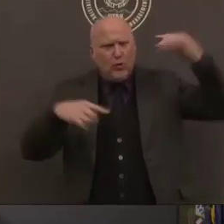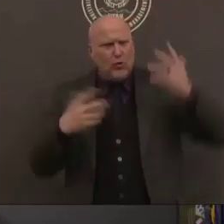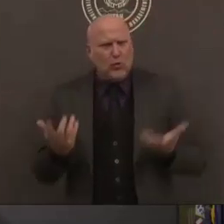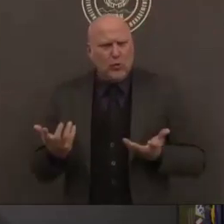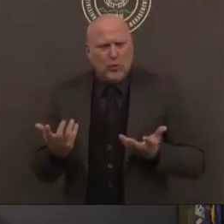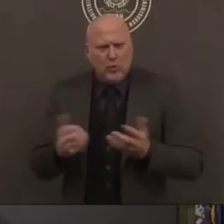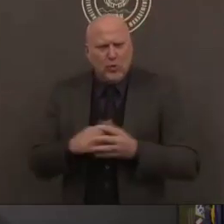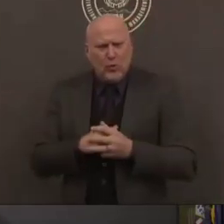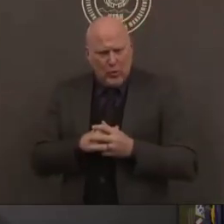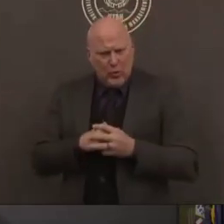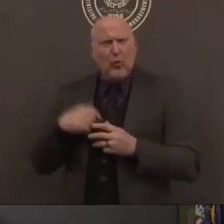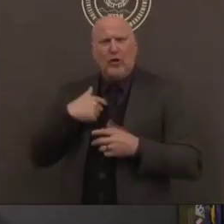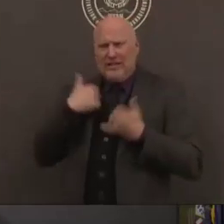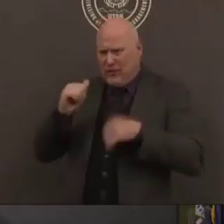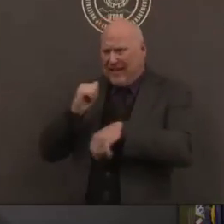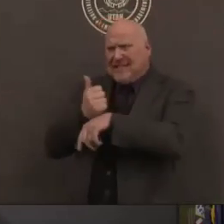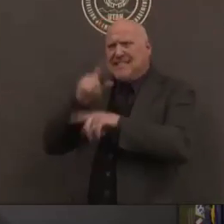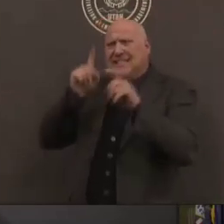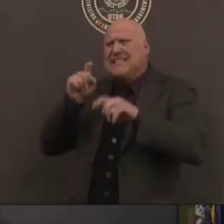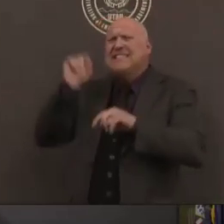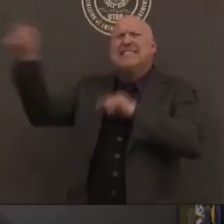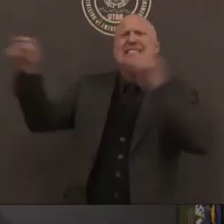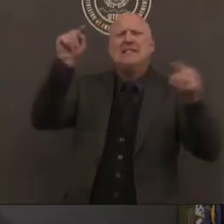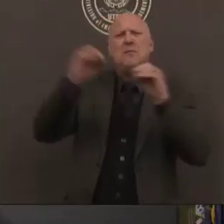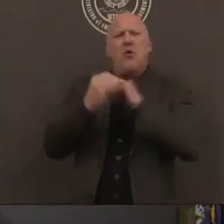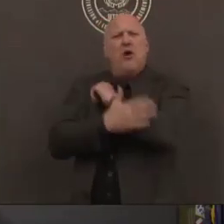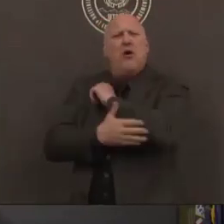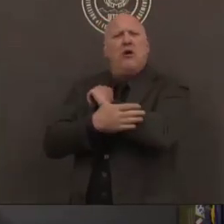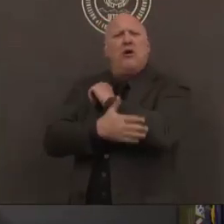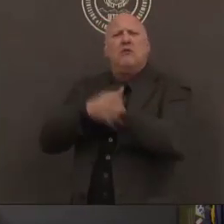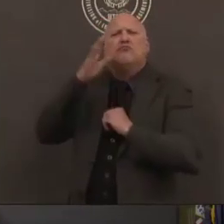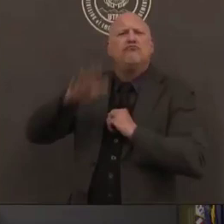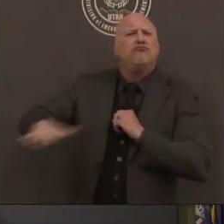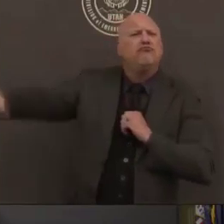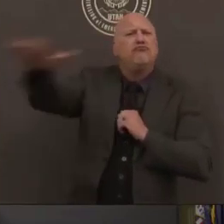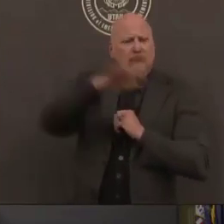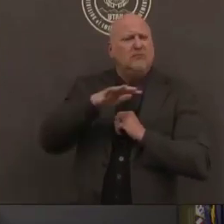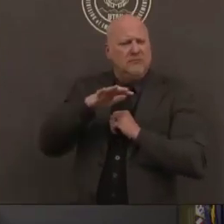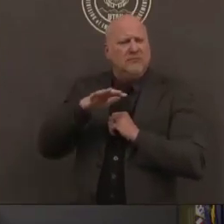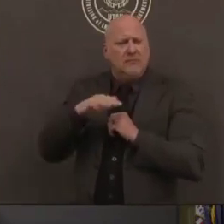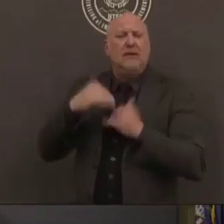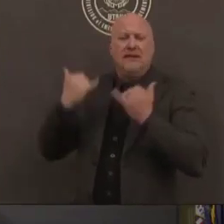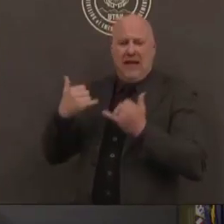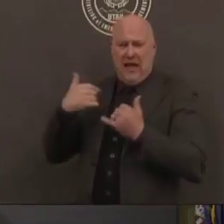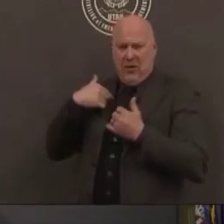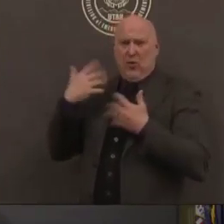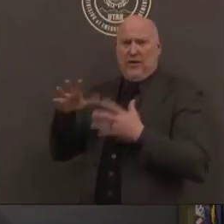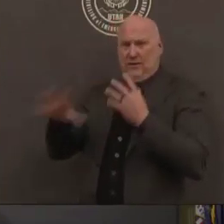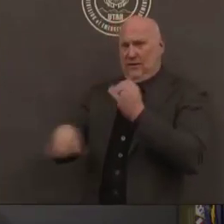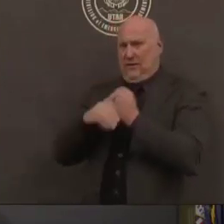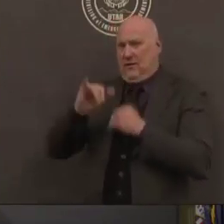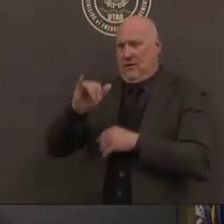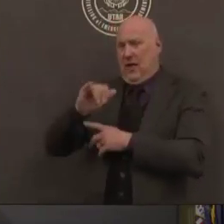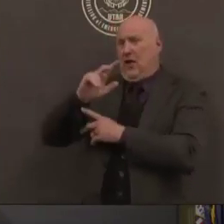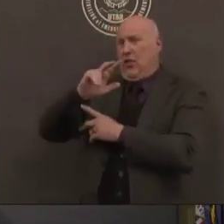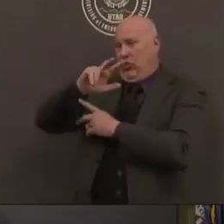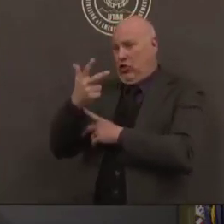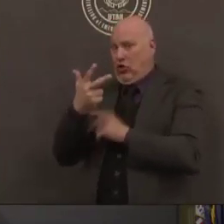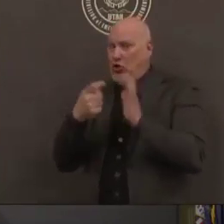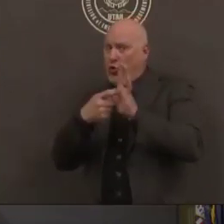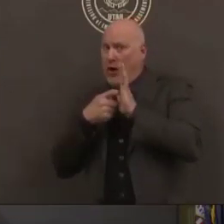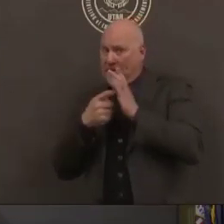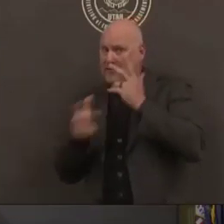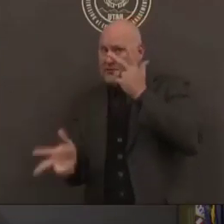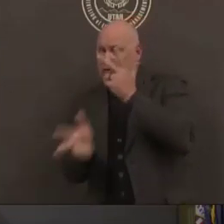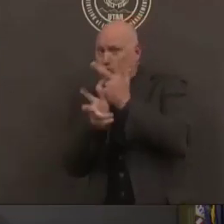our criteria so that people with more mild symptoms do have the ability to get tested. So we're working on removing any barrier that